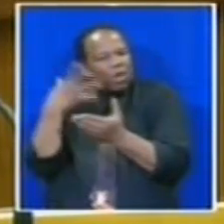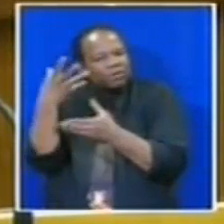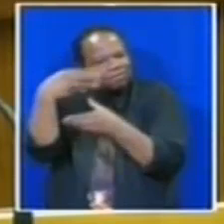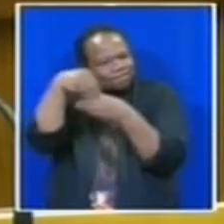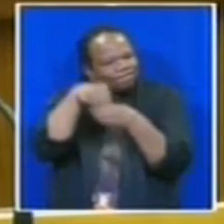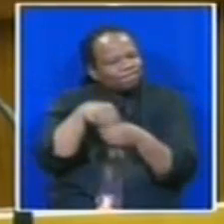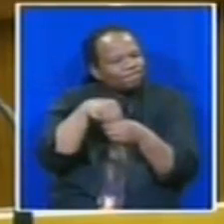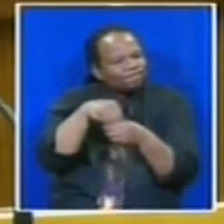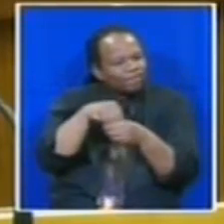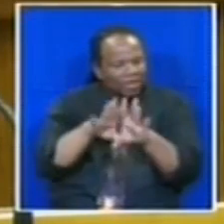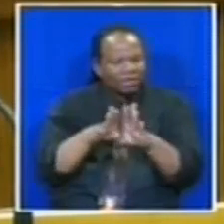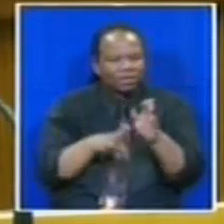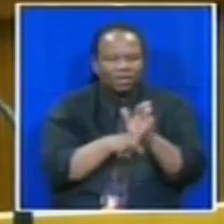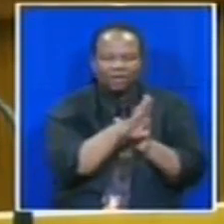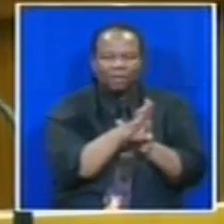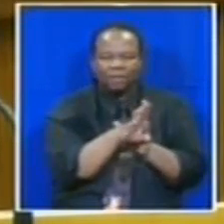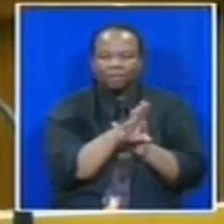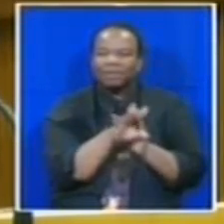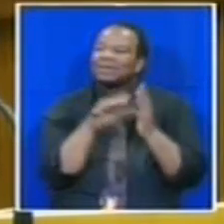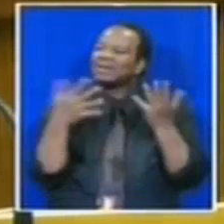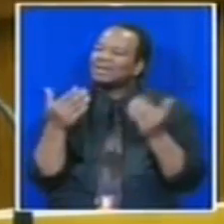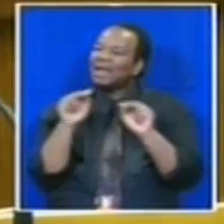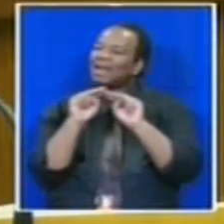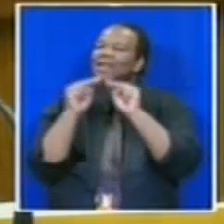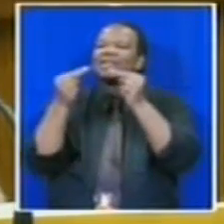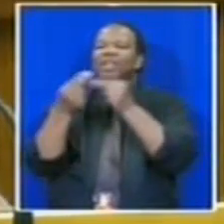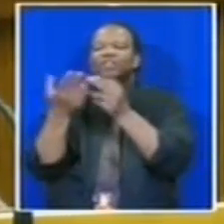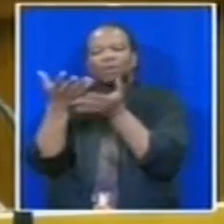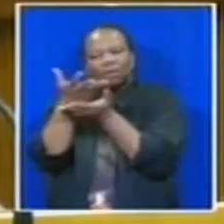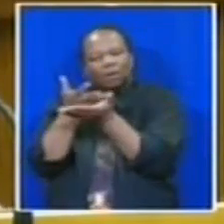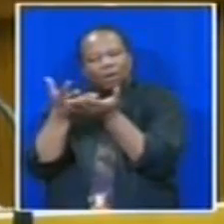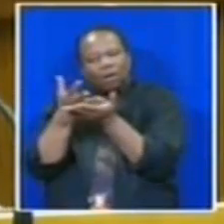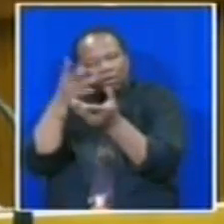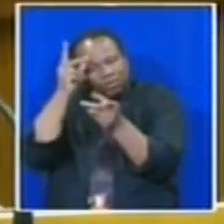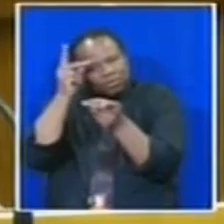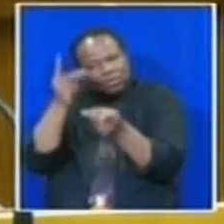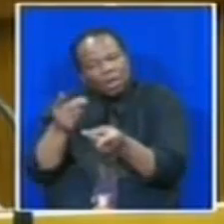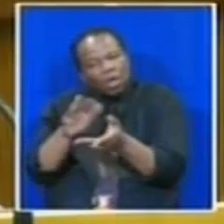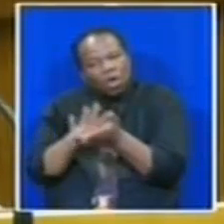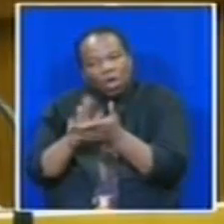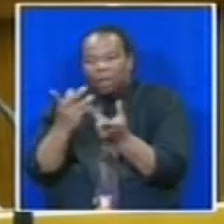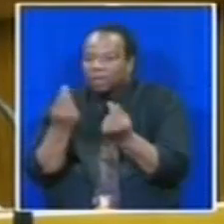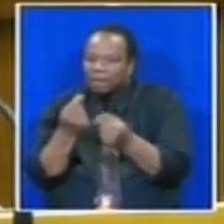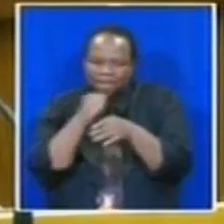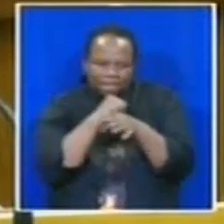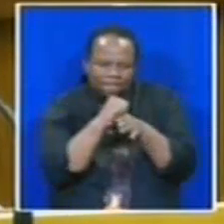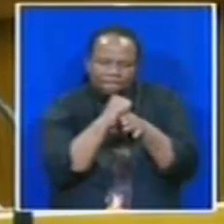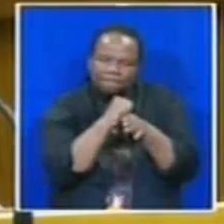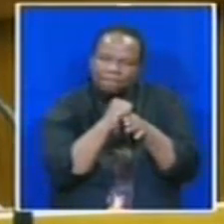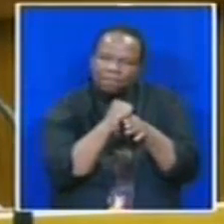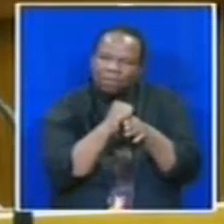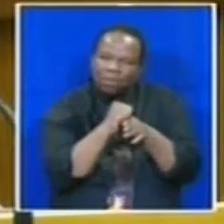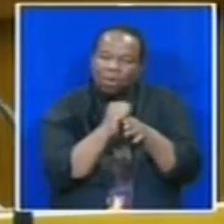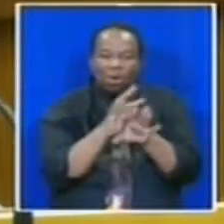path. The national dialogue to seek common solutions and concrete actions to